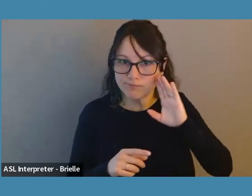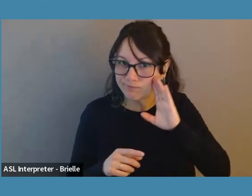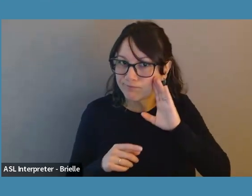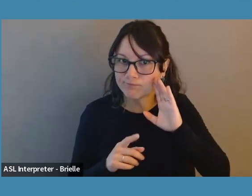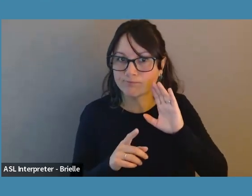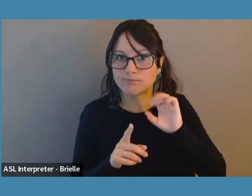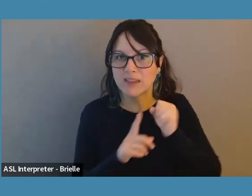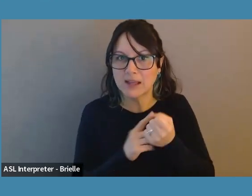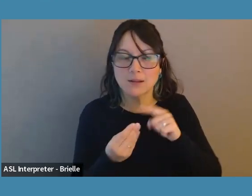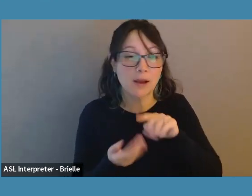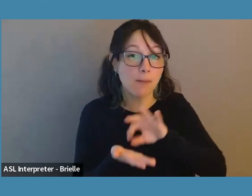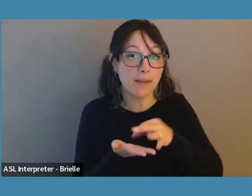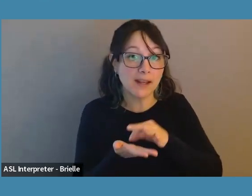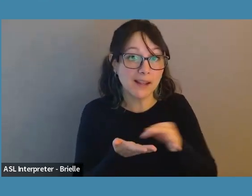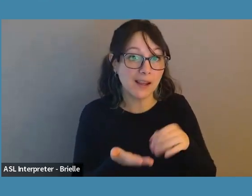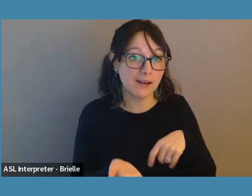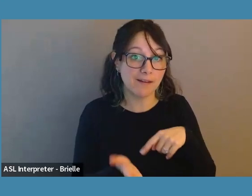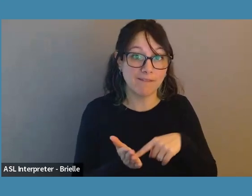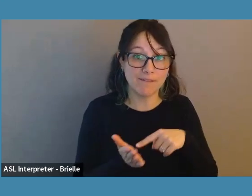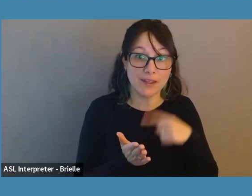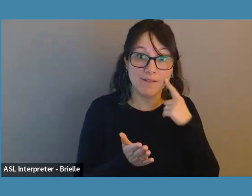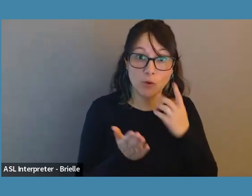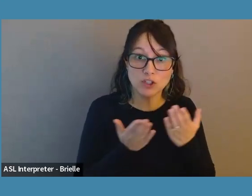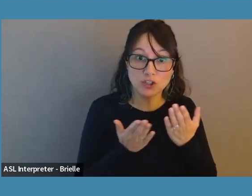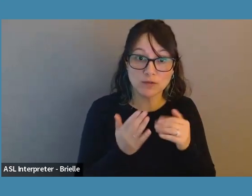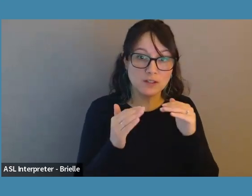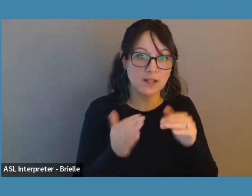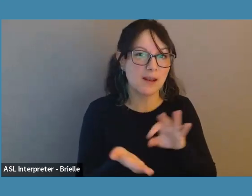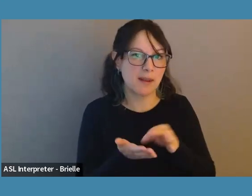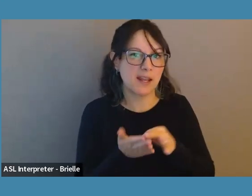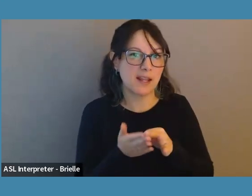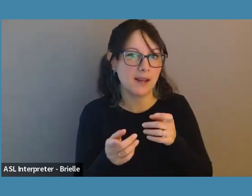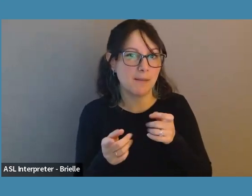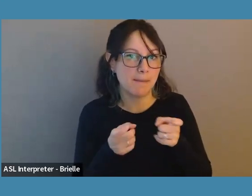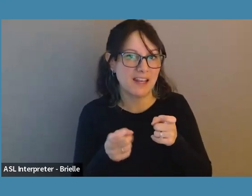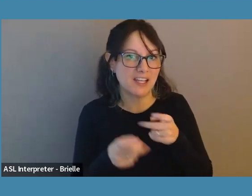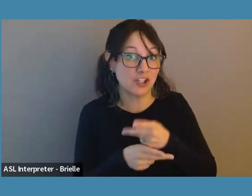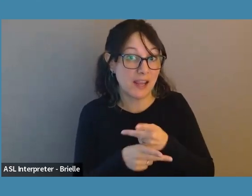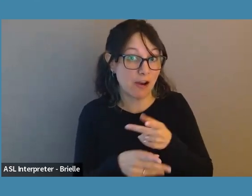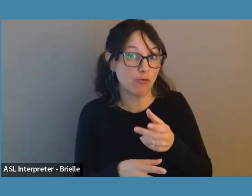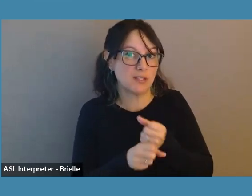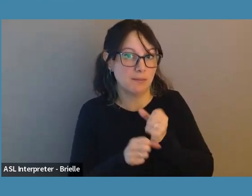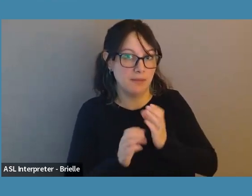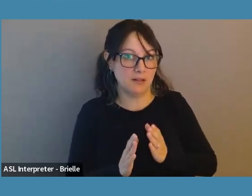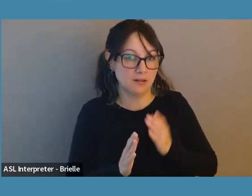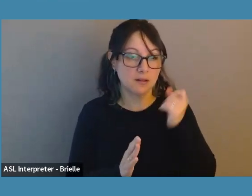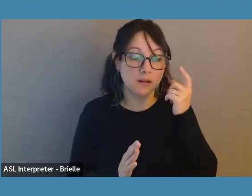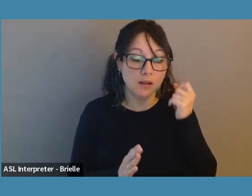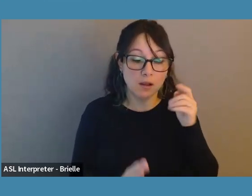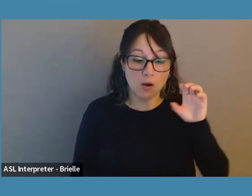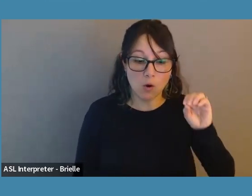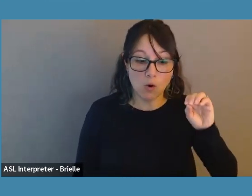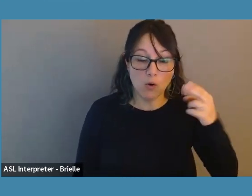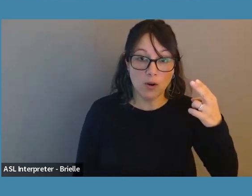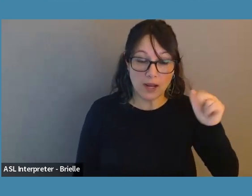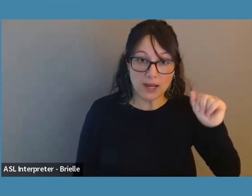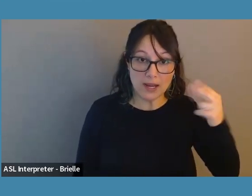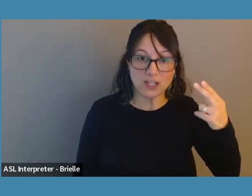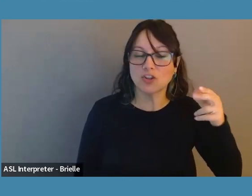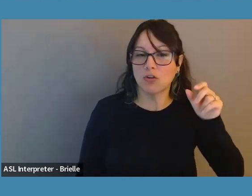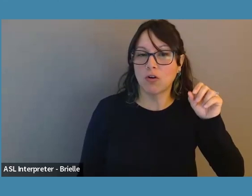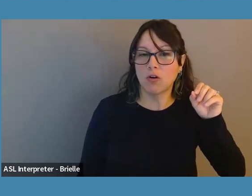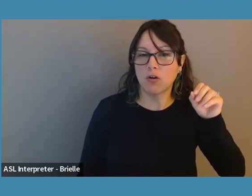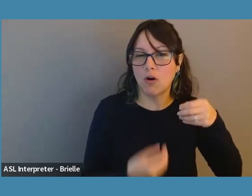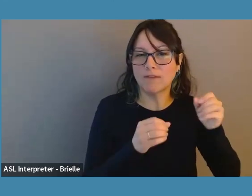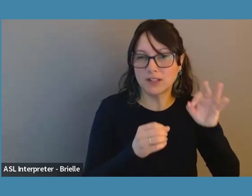about Medicaid fee-for-service and Medicaid managed care recipients. The Office of Appeal Hearings is part